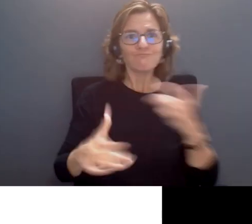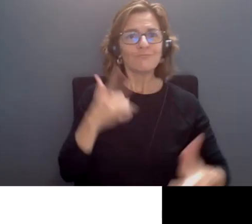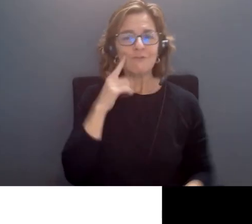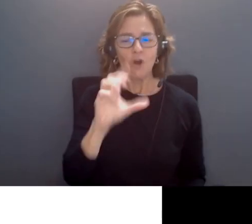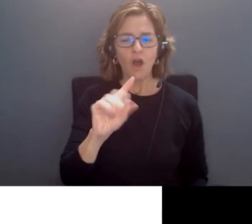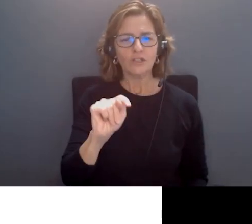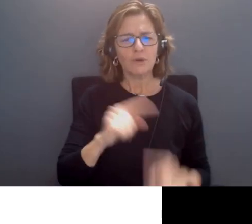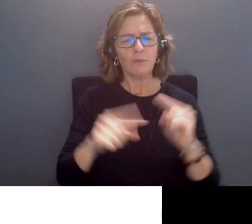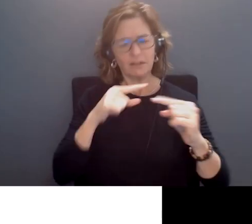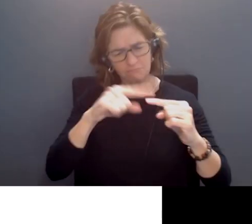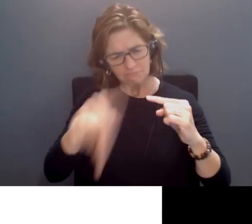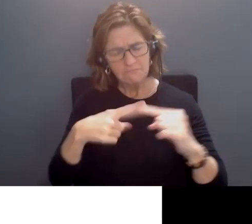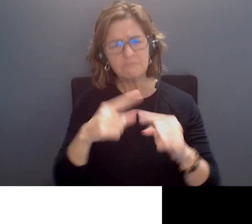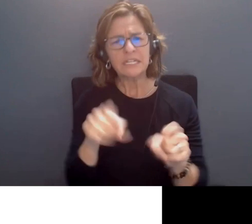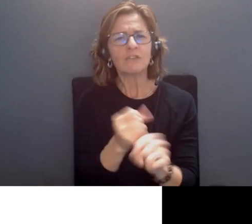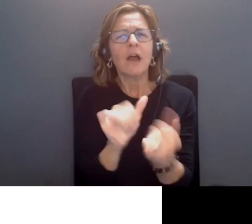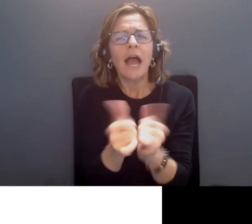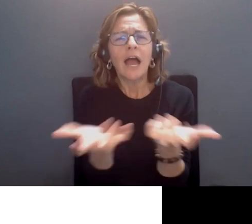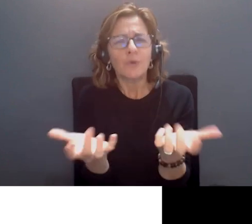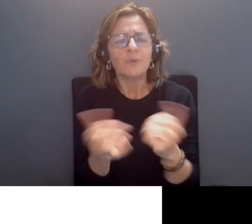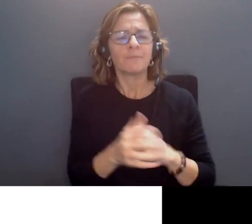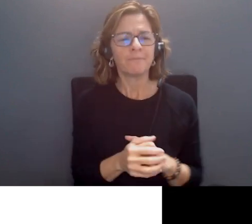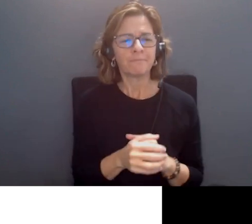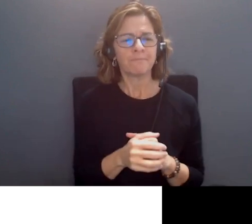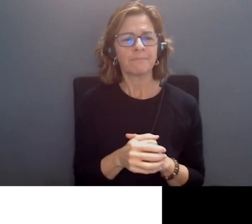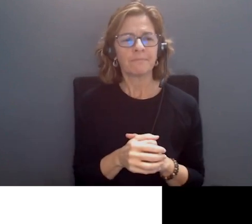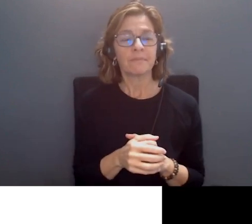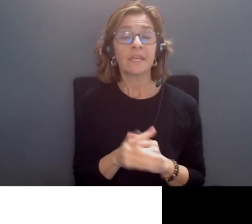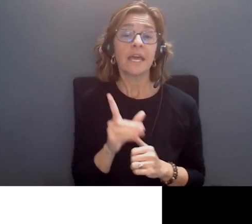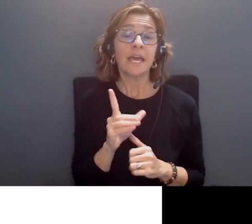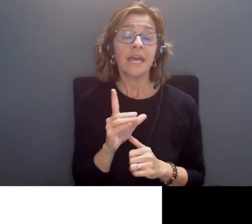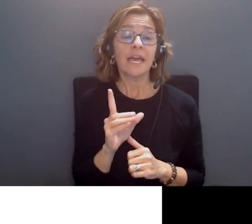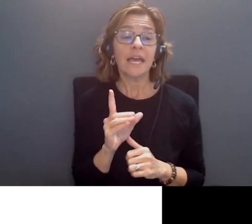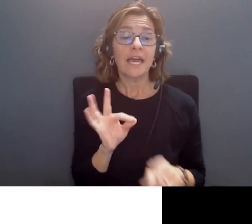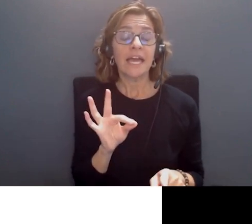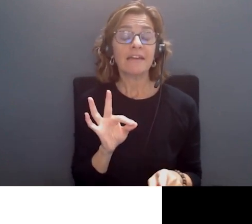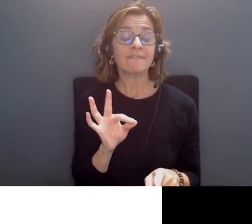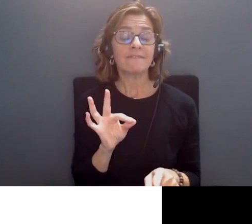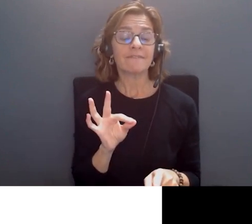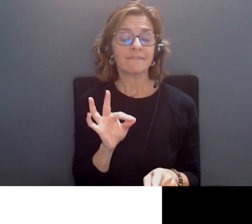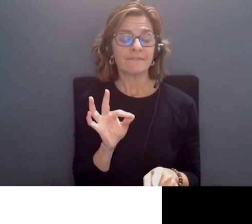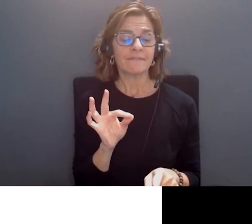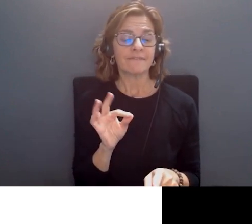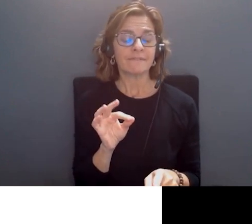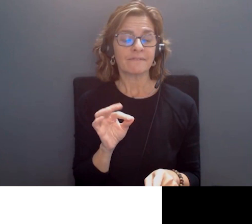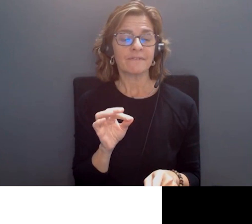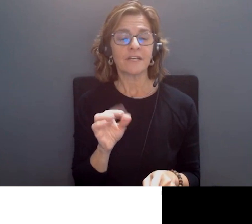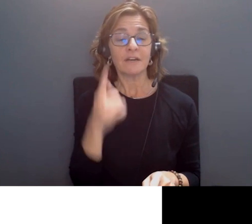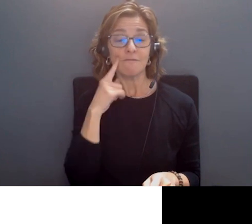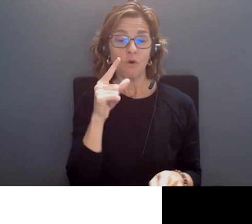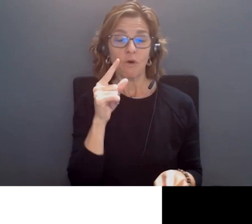With new employee relationships, it's so important that you consider how you demonstrate your value-added services to